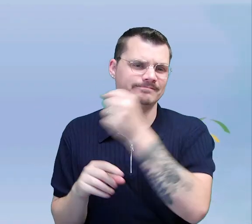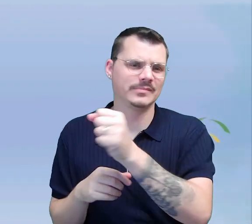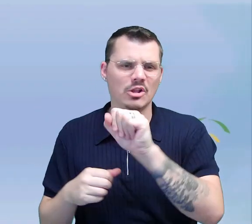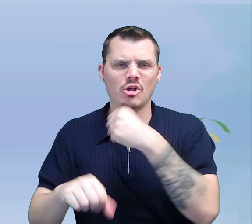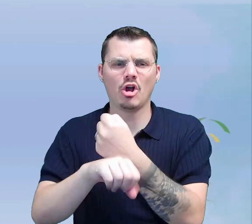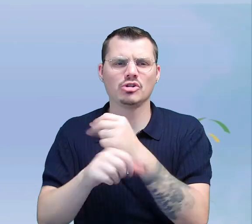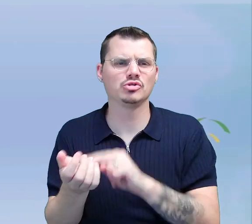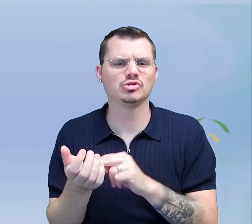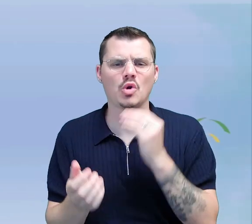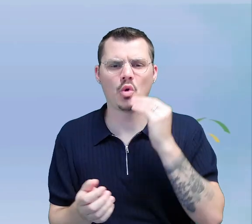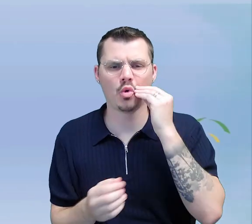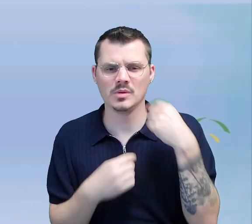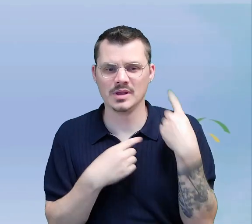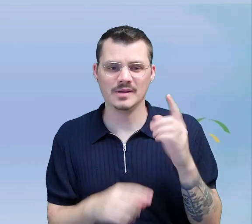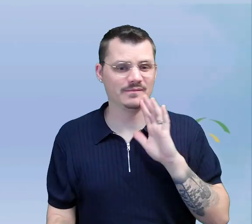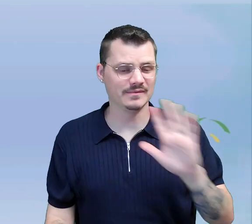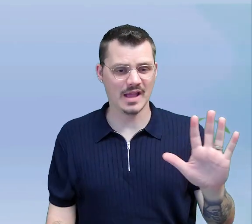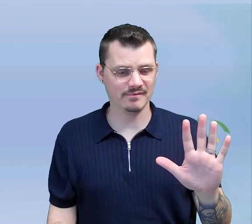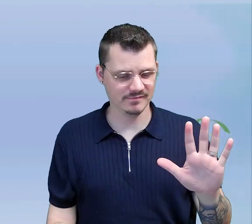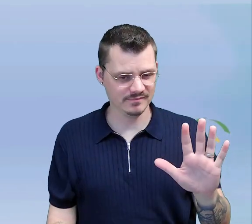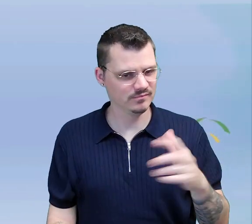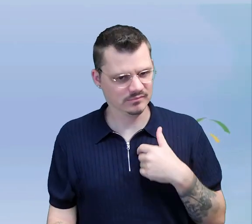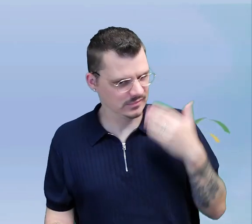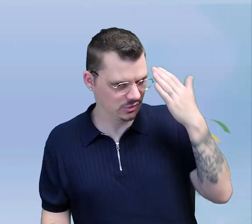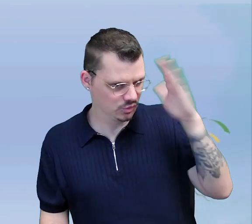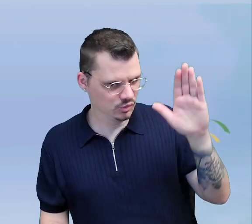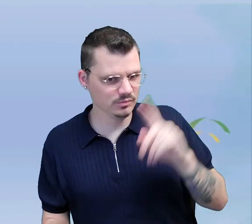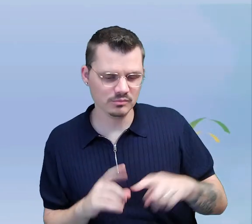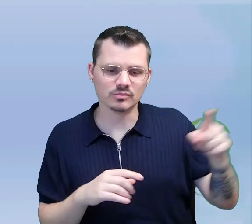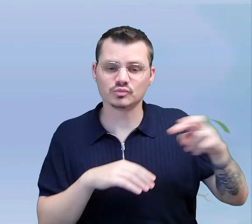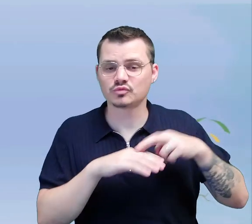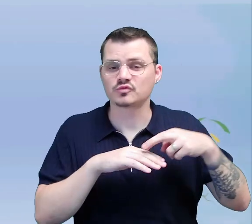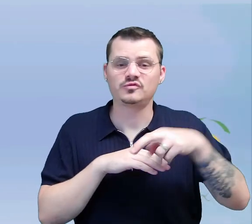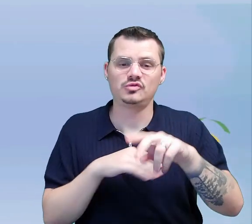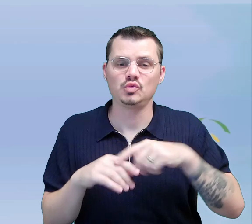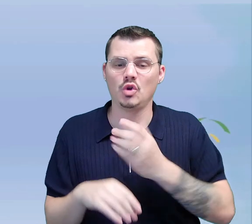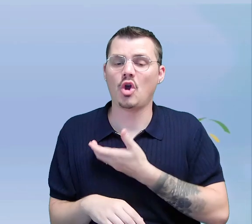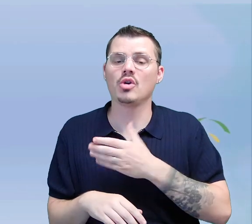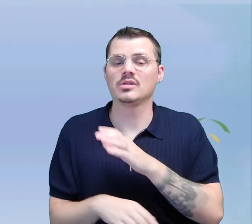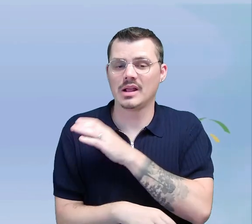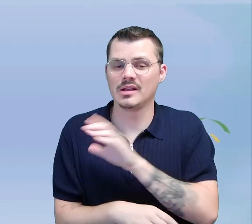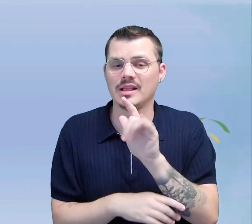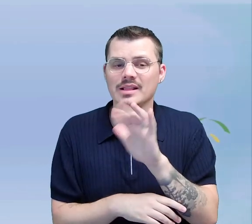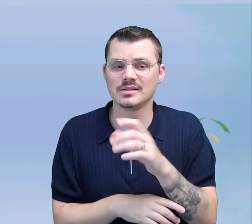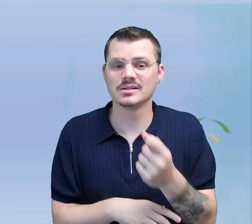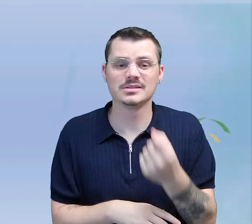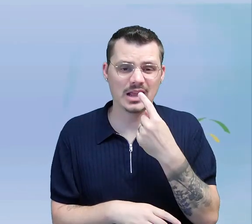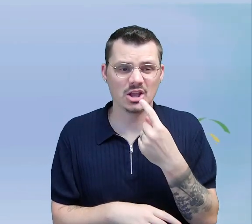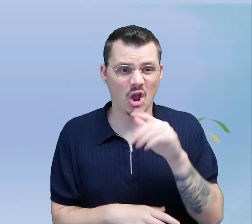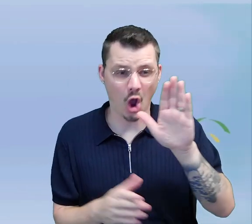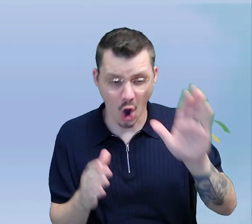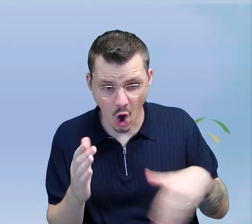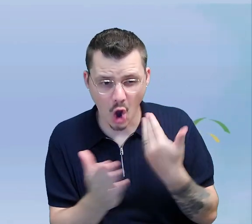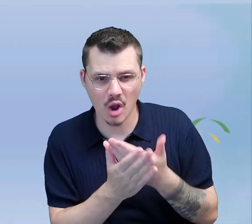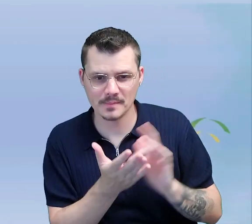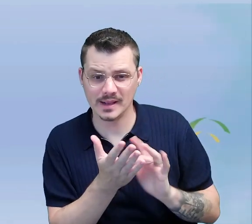at the age of 5. We didn't know that story. But Doug was referred to our little clinic taking